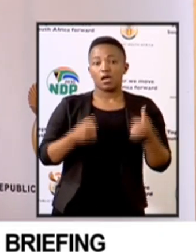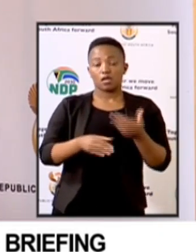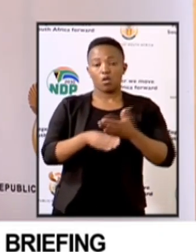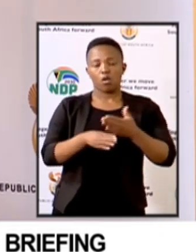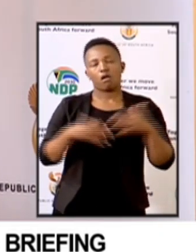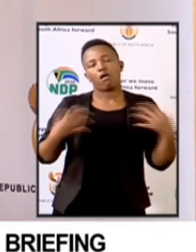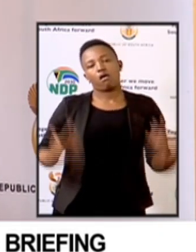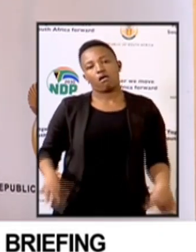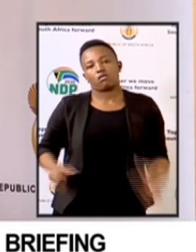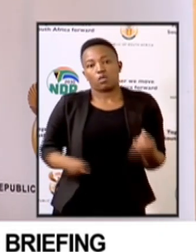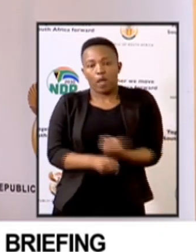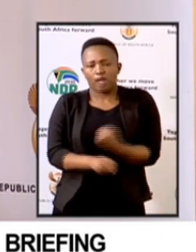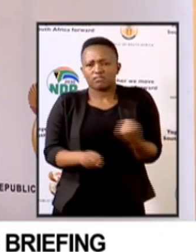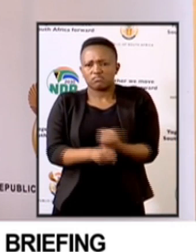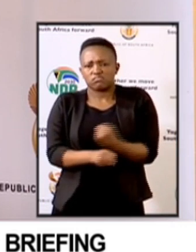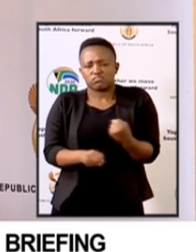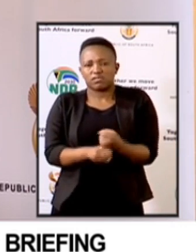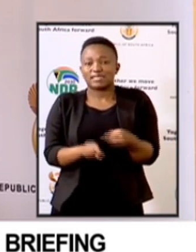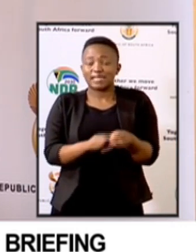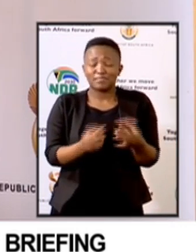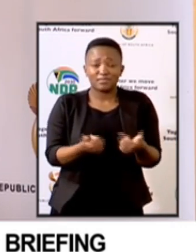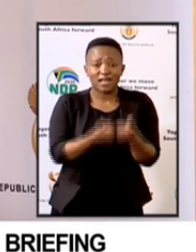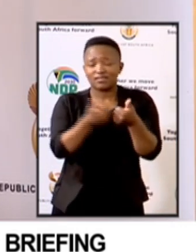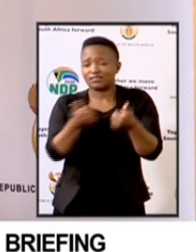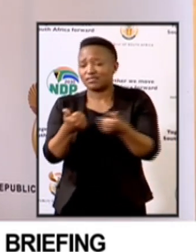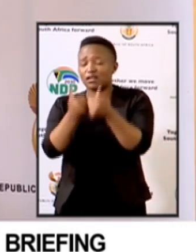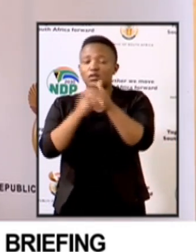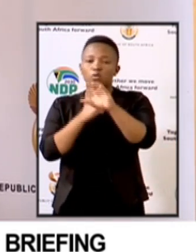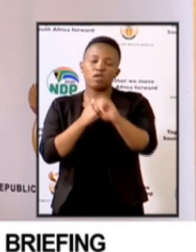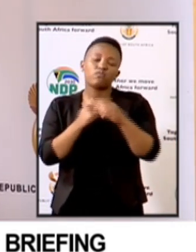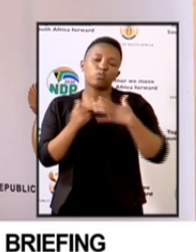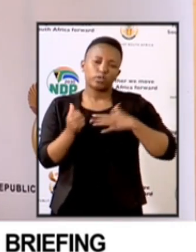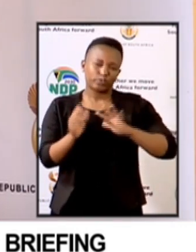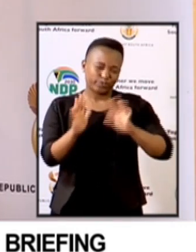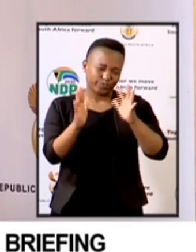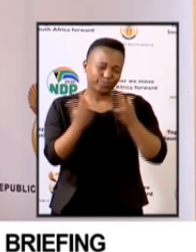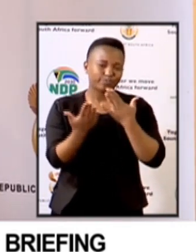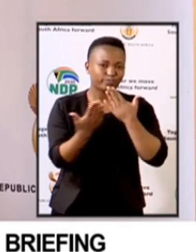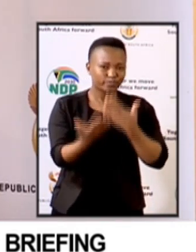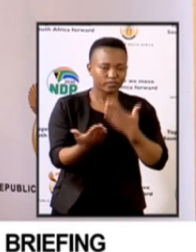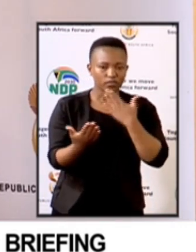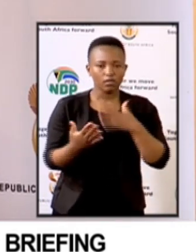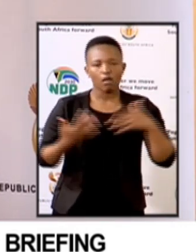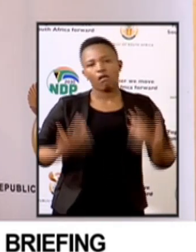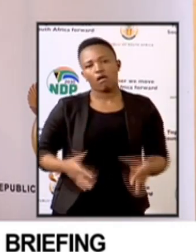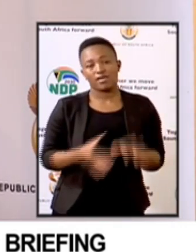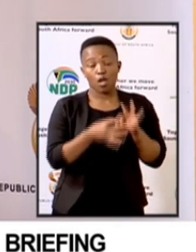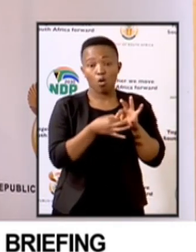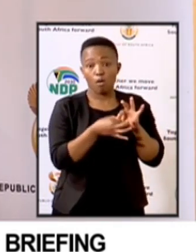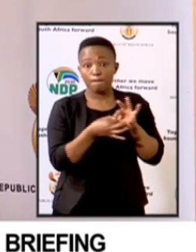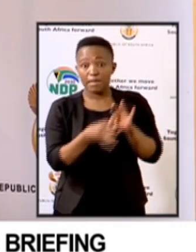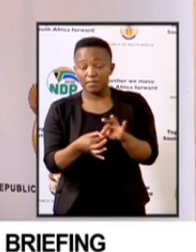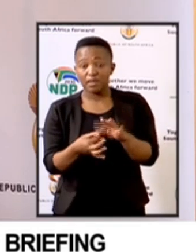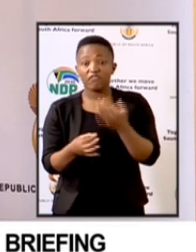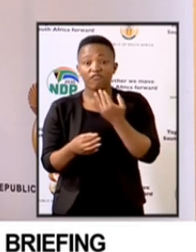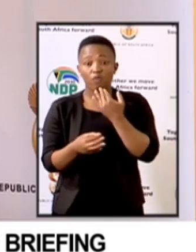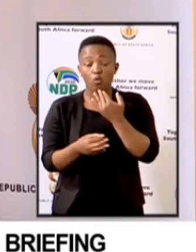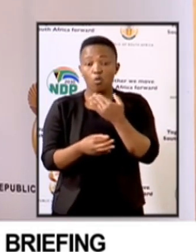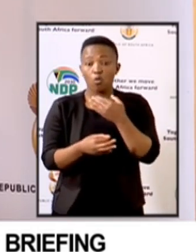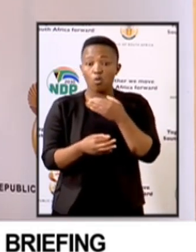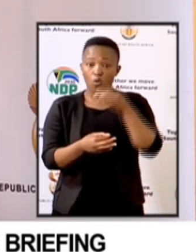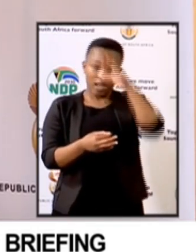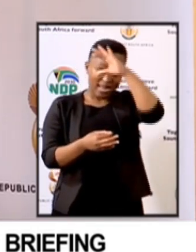the challenges we are going through as a country. Their dedication and commitment give us